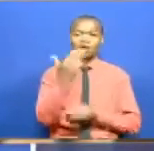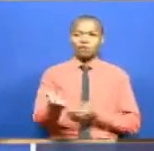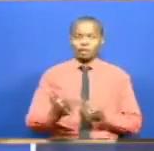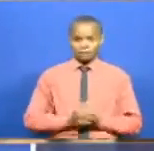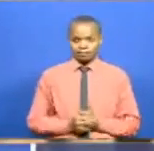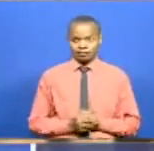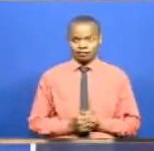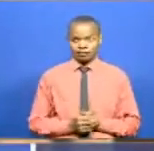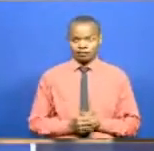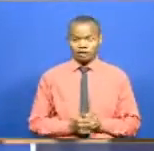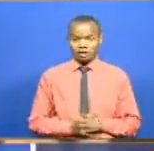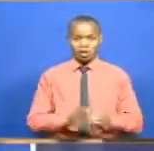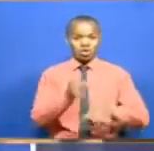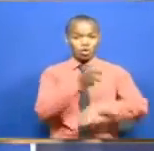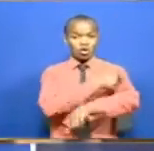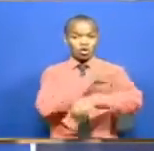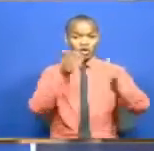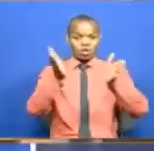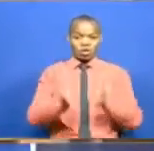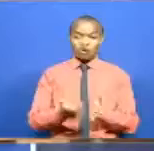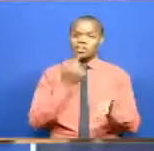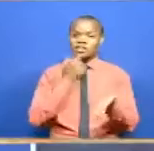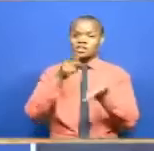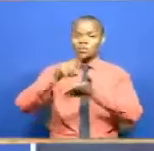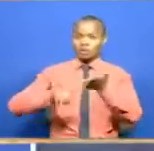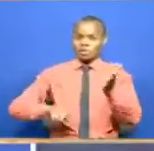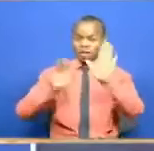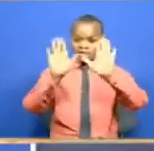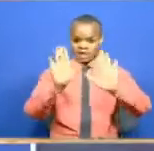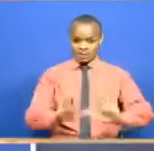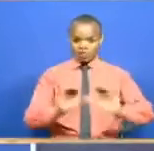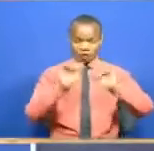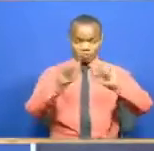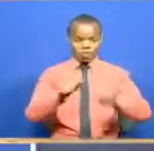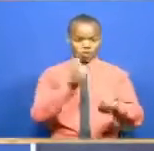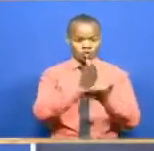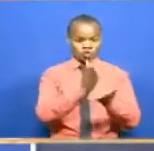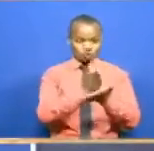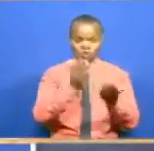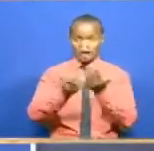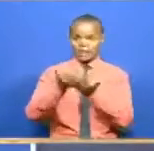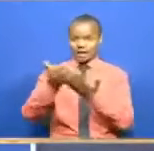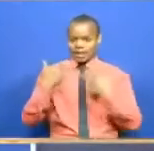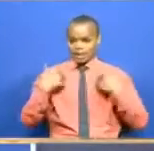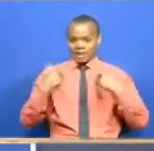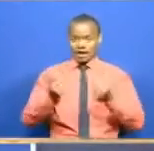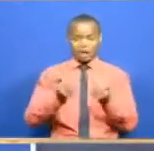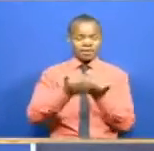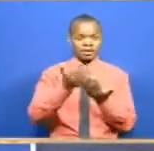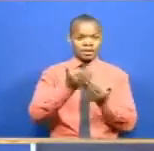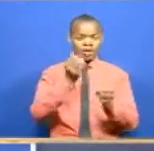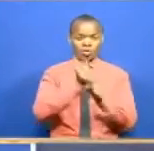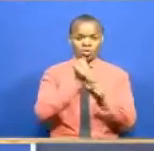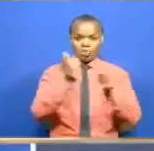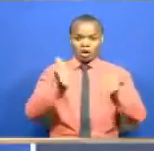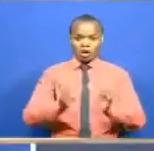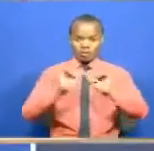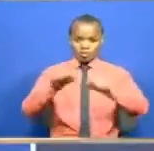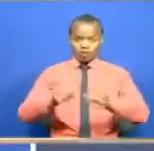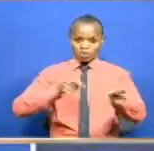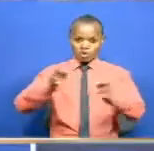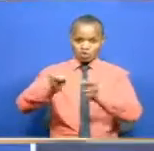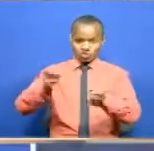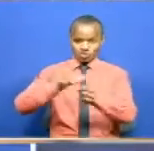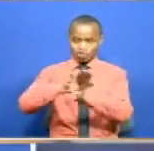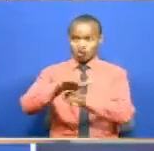medical practitioners stating that there is need to address the plight of healthcare workers so as to win the war against COVID-19. For the